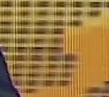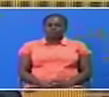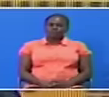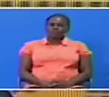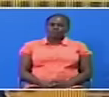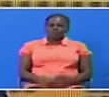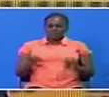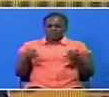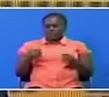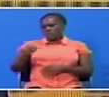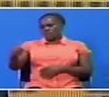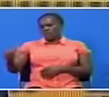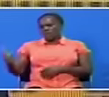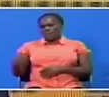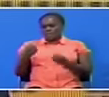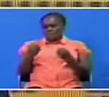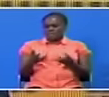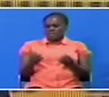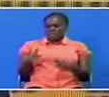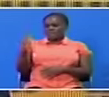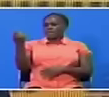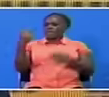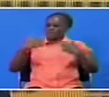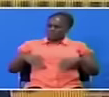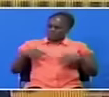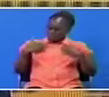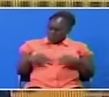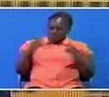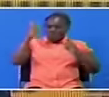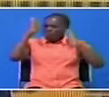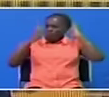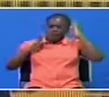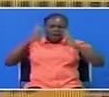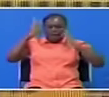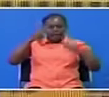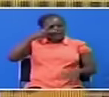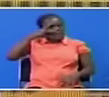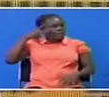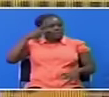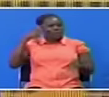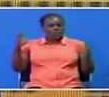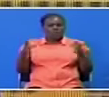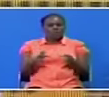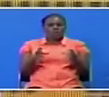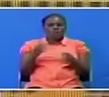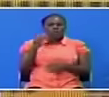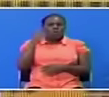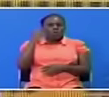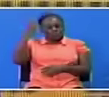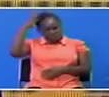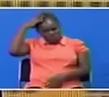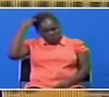Na katika taarifa nyingine, idadi kubwa ya Wakenya inahofia zaidi wapiganaji wa Al-Shabab wenye makao yao nchini